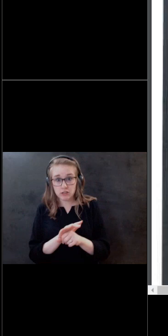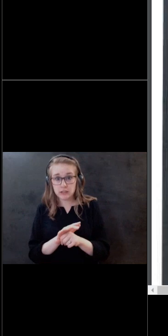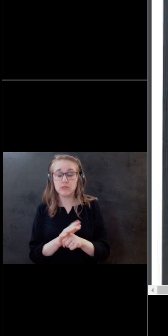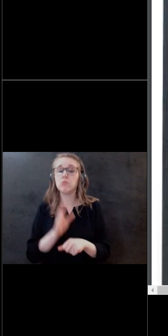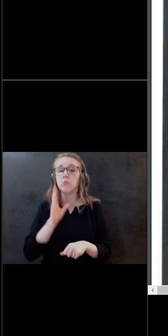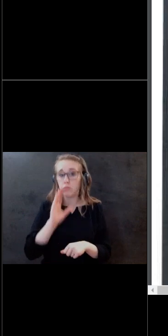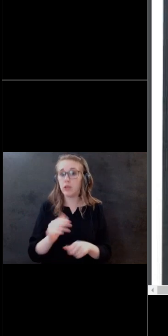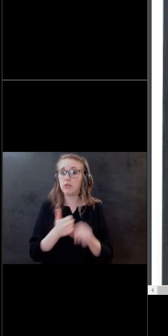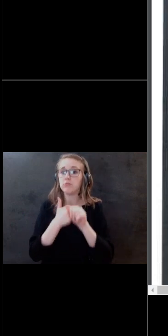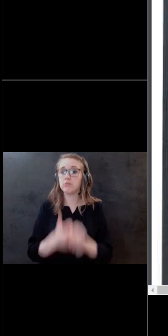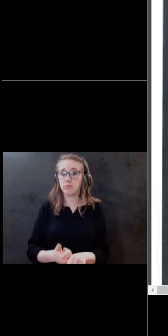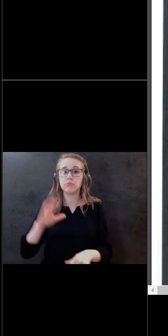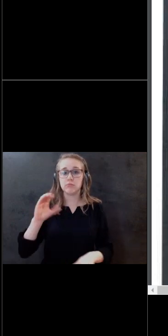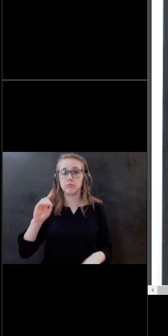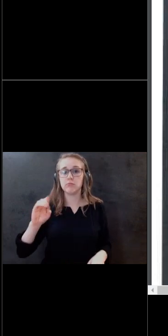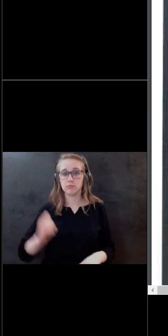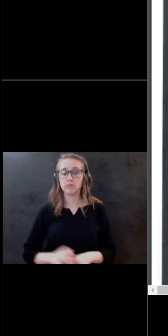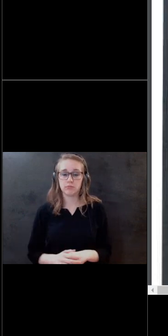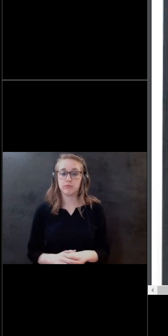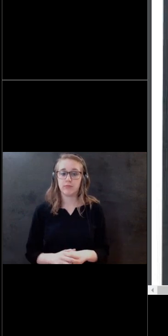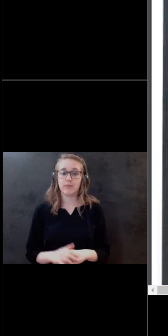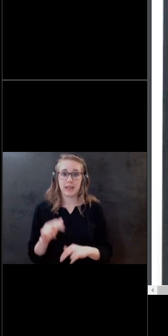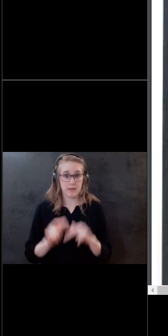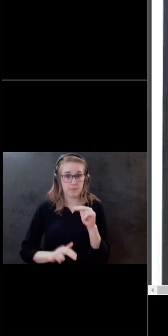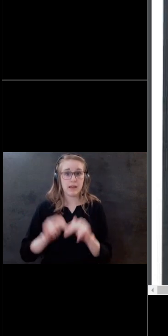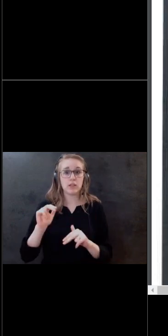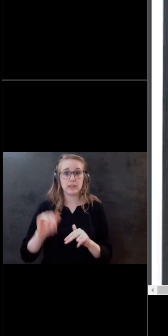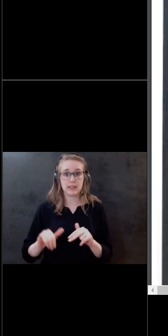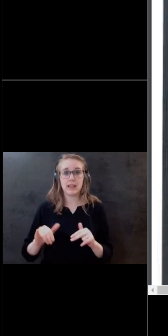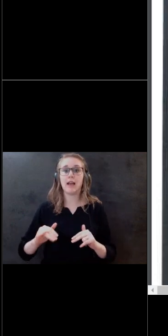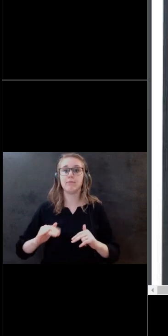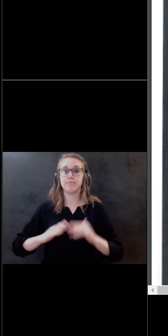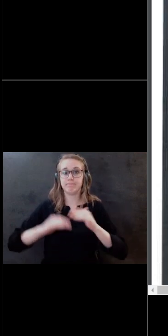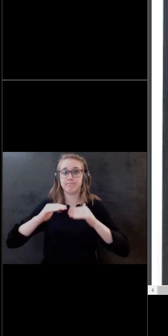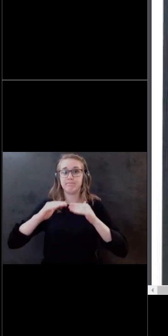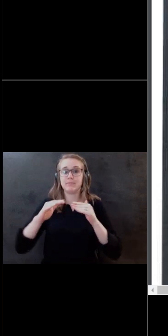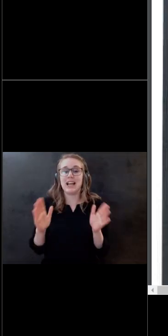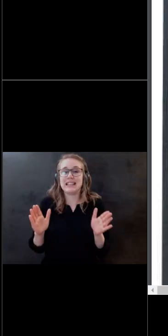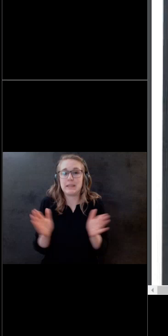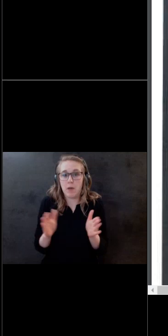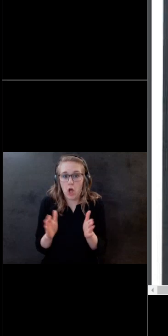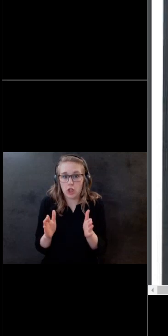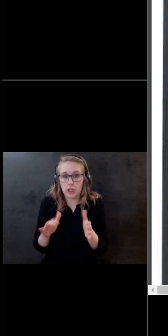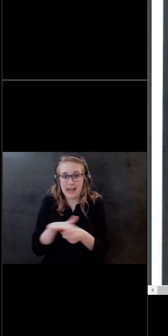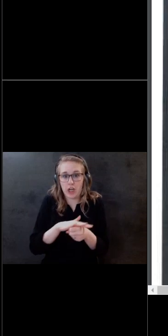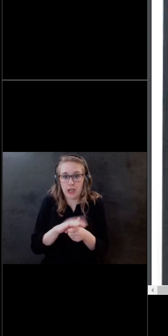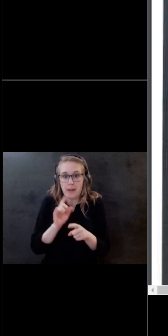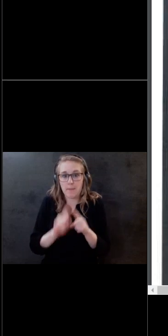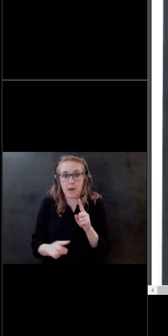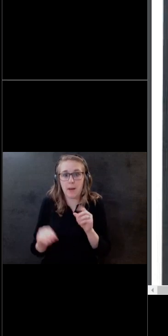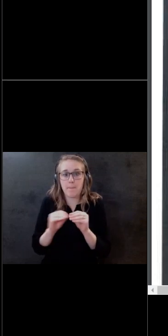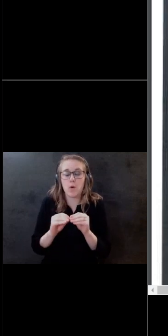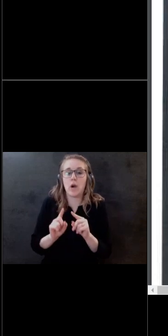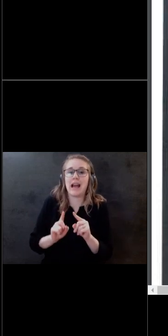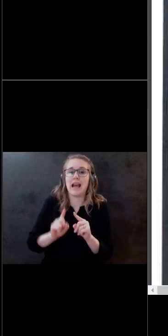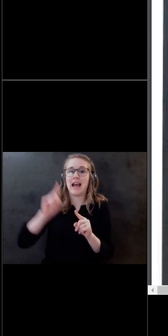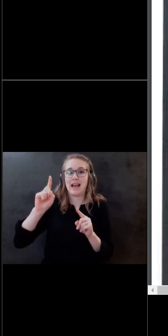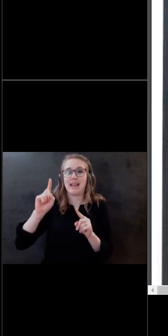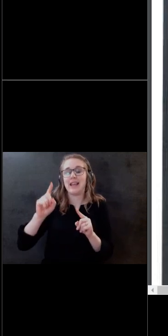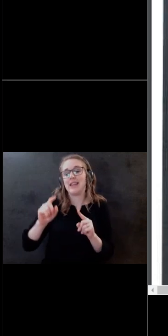comply with the code by building that building on a smaller footprint and having a passive park on the north